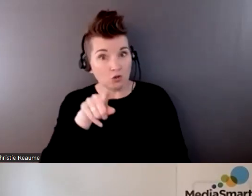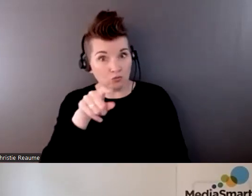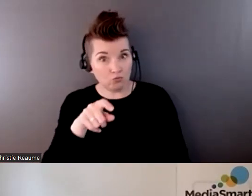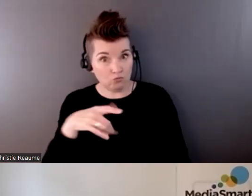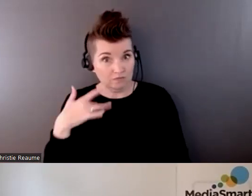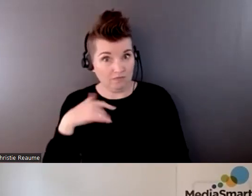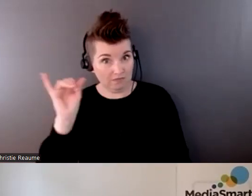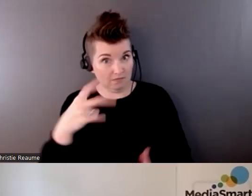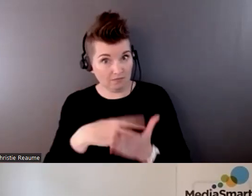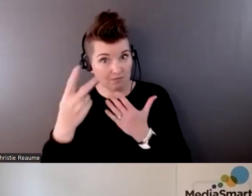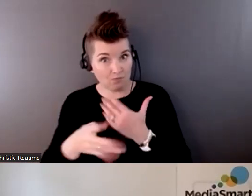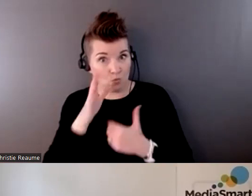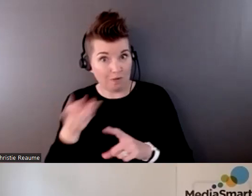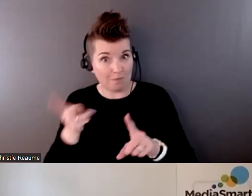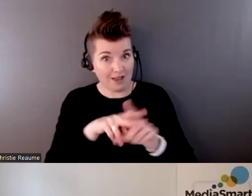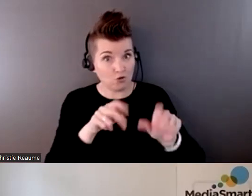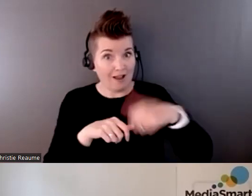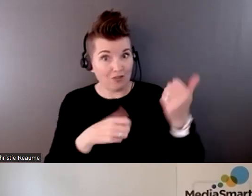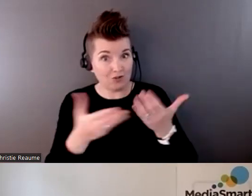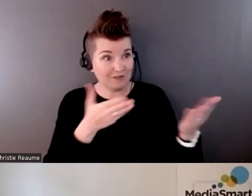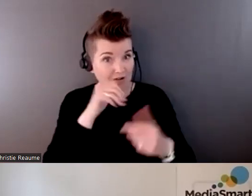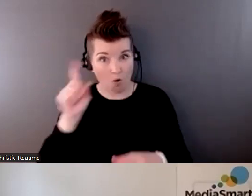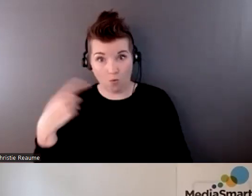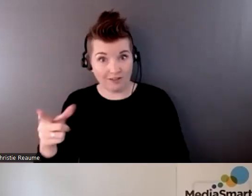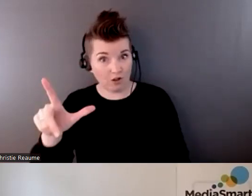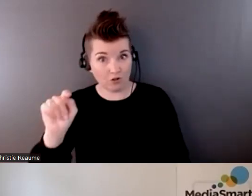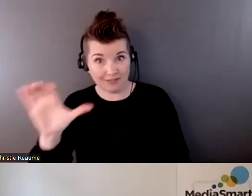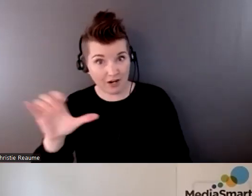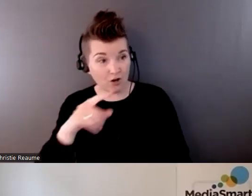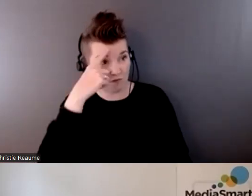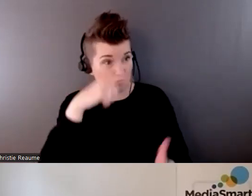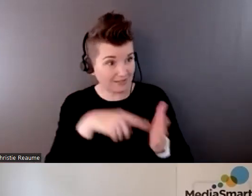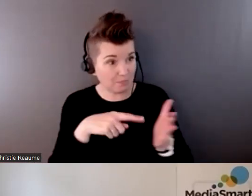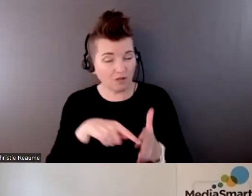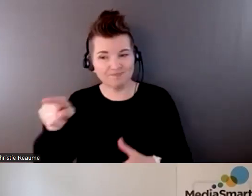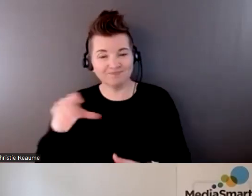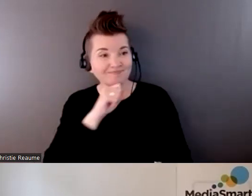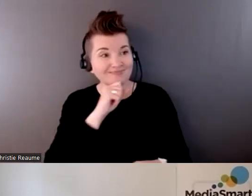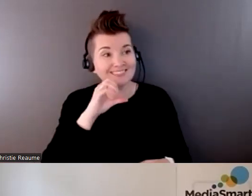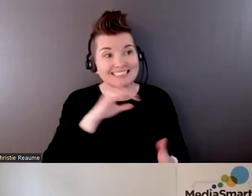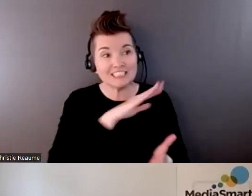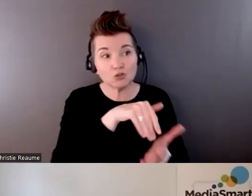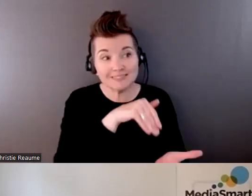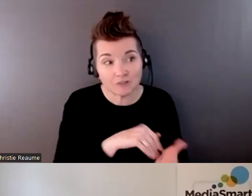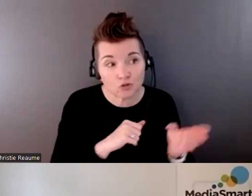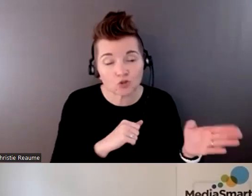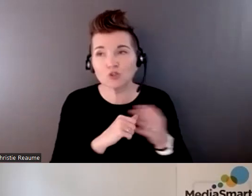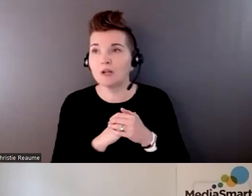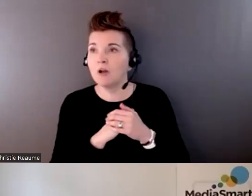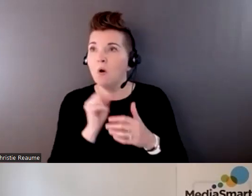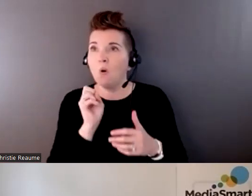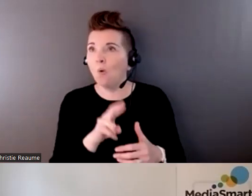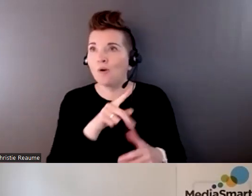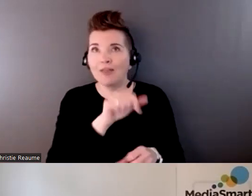services that provide support so it's somebody who works in a in a senior center or somebody who works in I don't know I'm